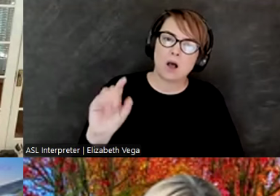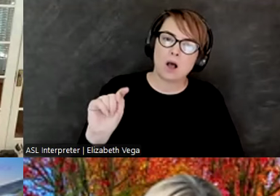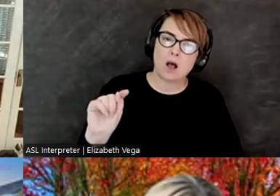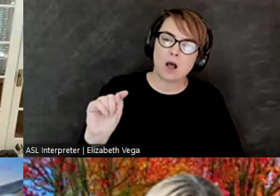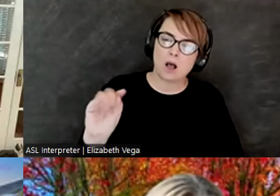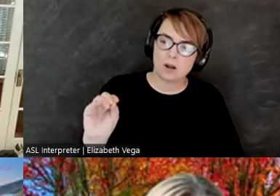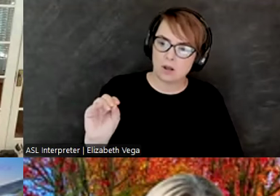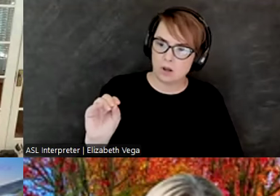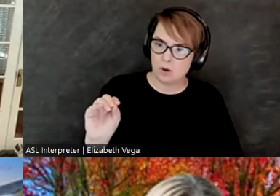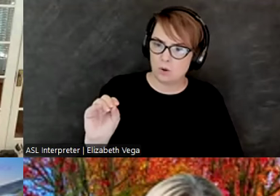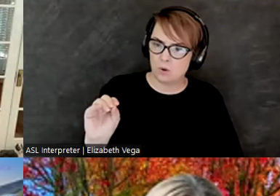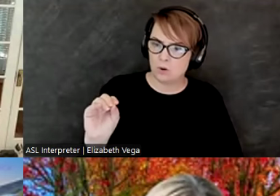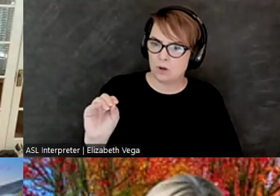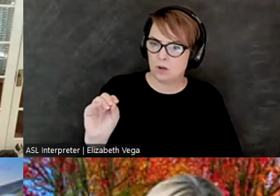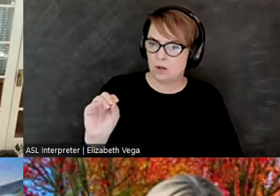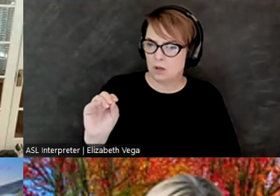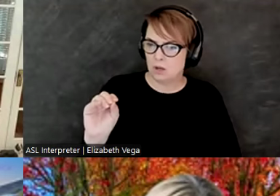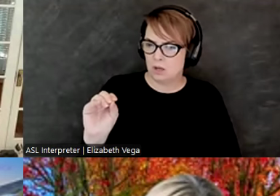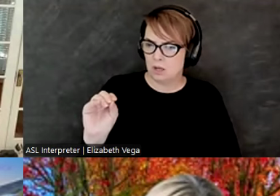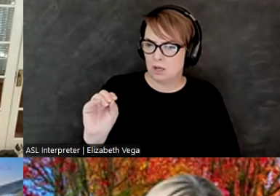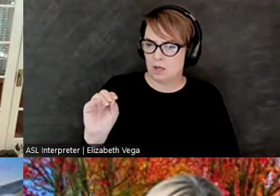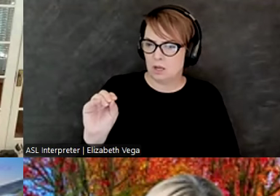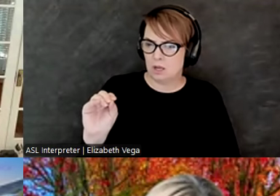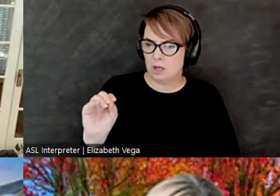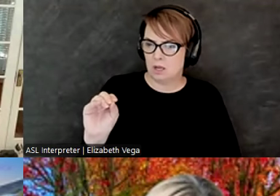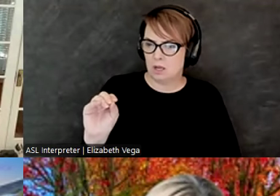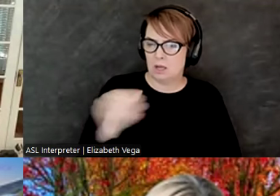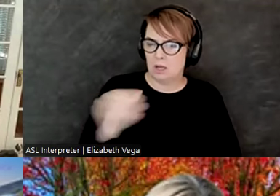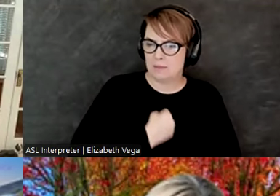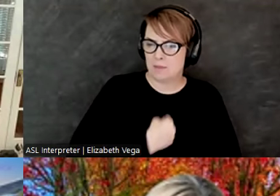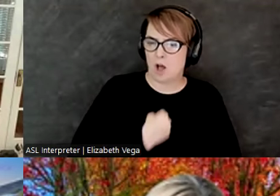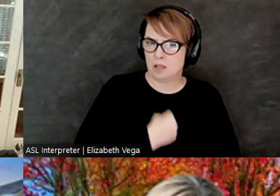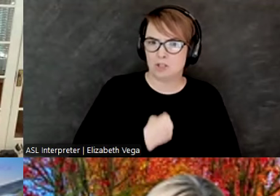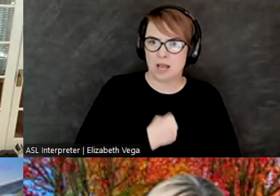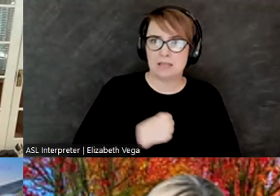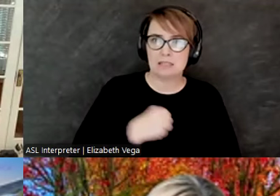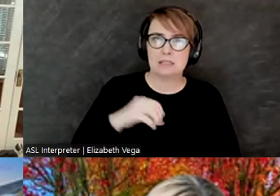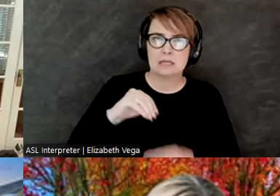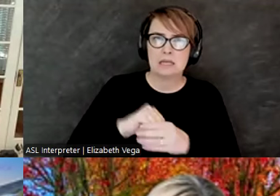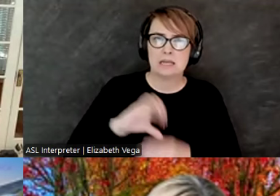I apologize. I wonder if you can help elaborate in the chat about